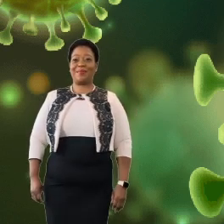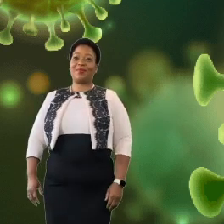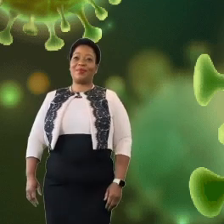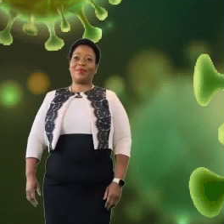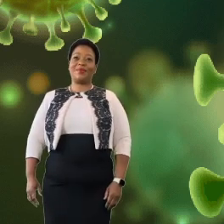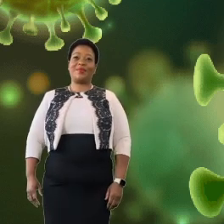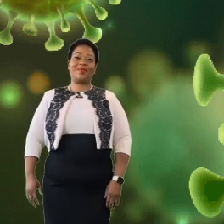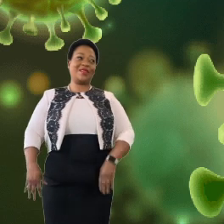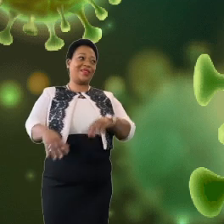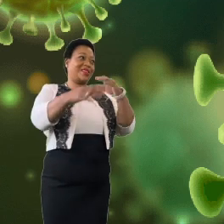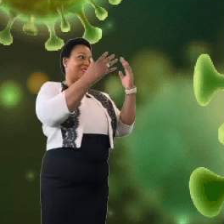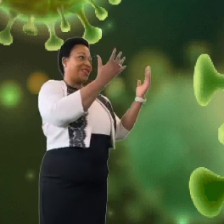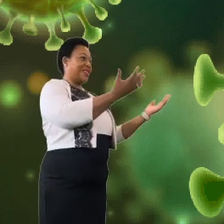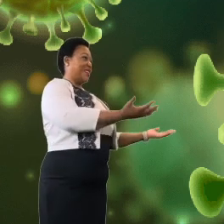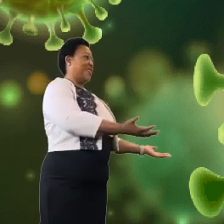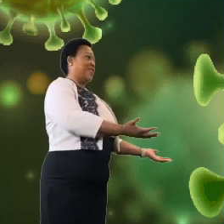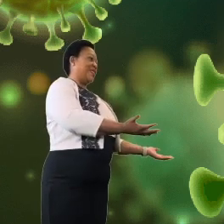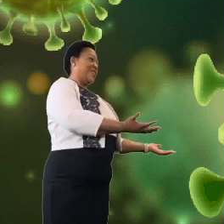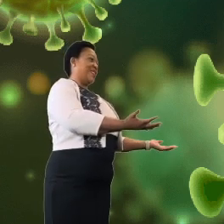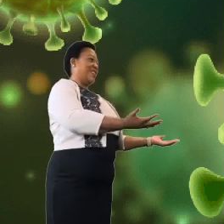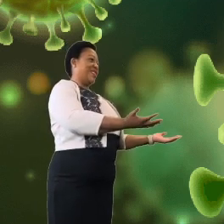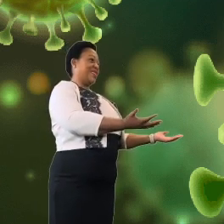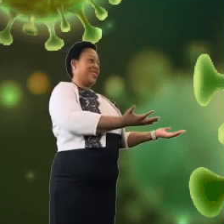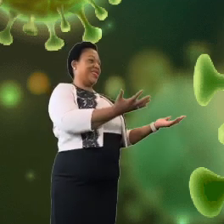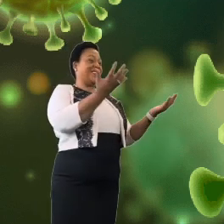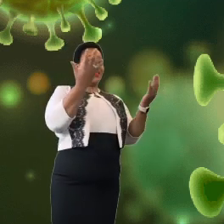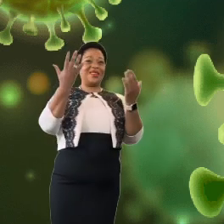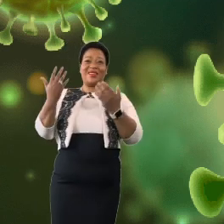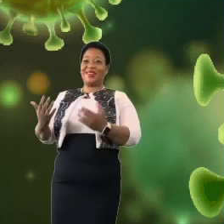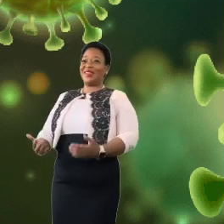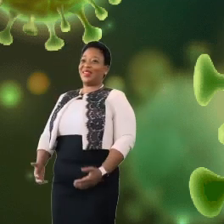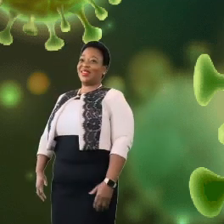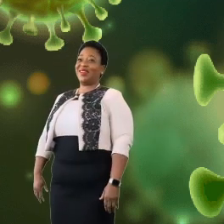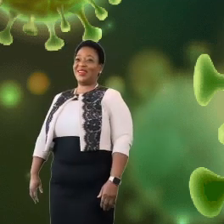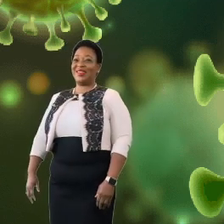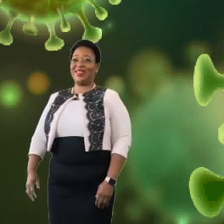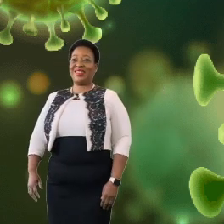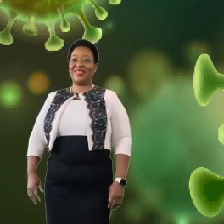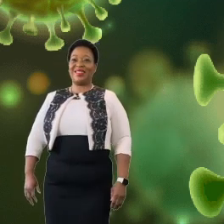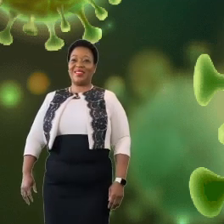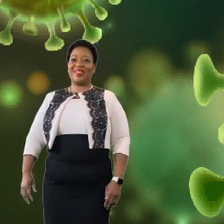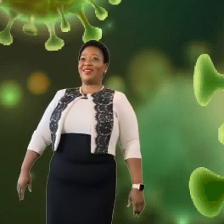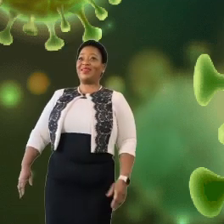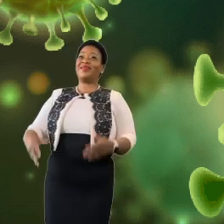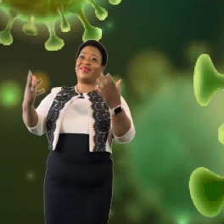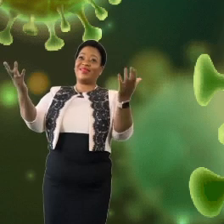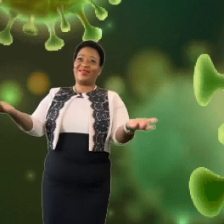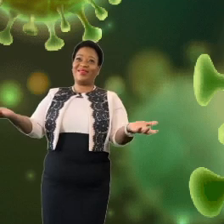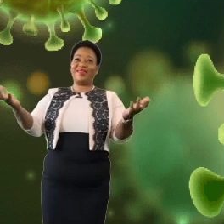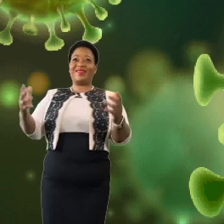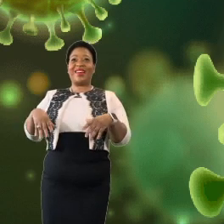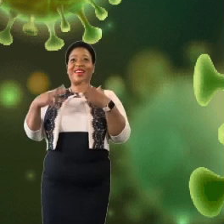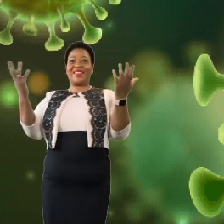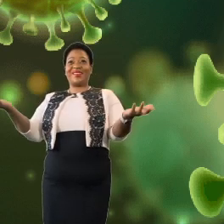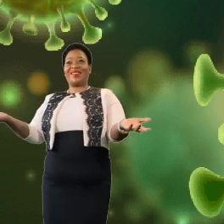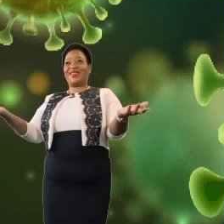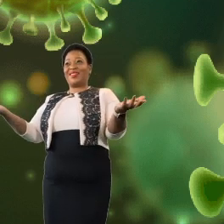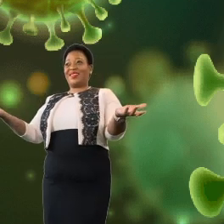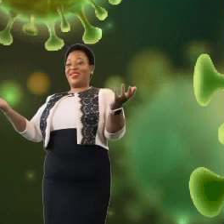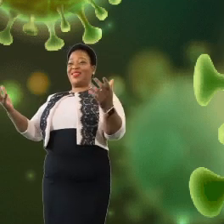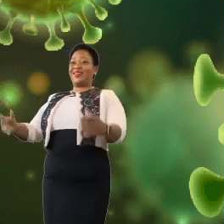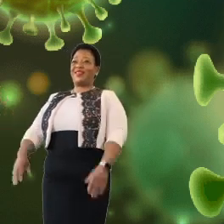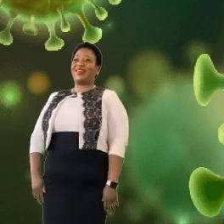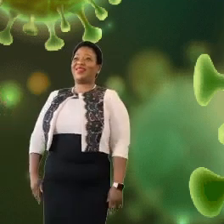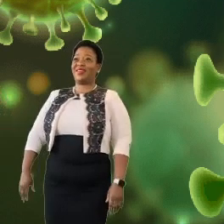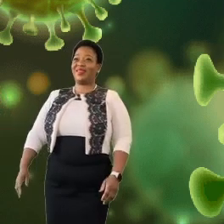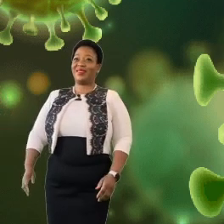ensure pipeline for considering projects remain open and that we can keep on moving. Let